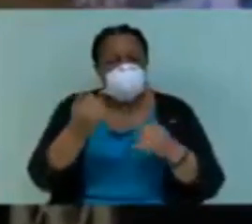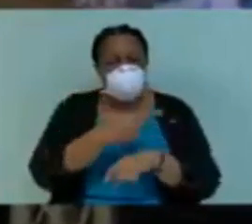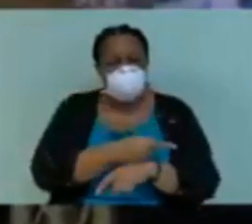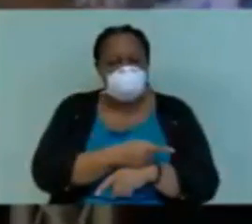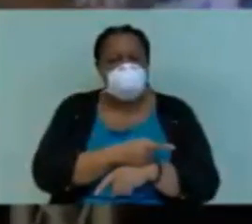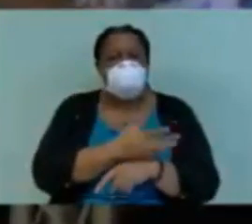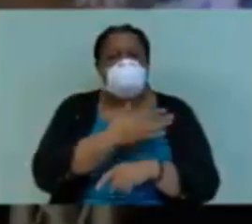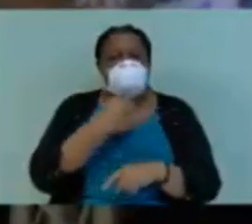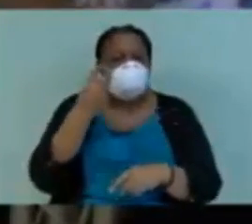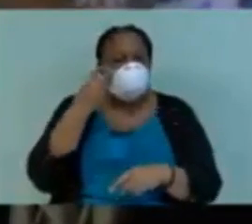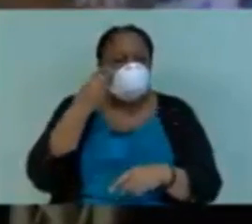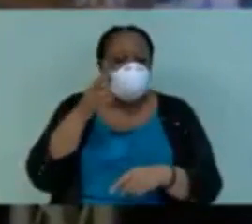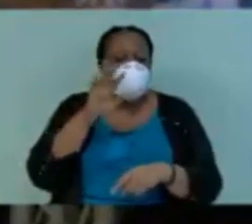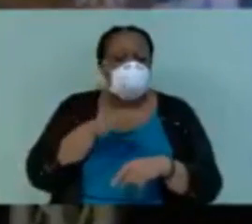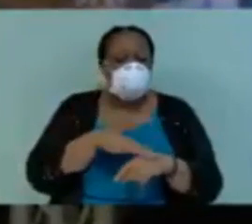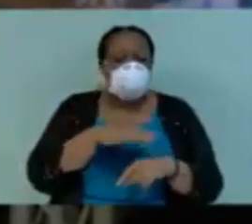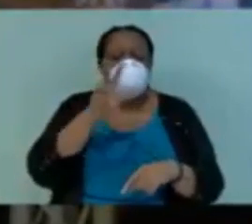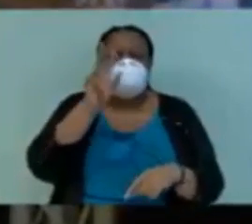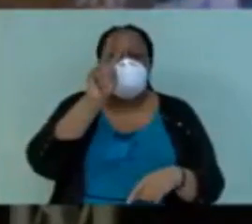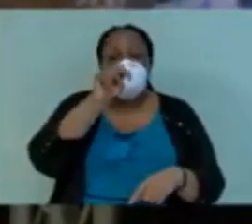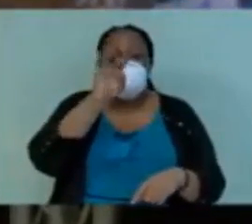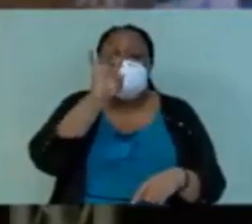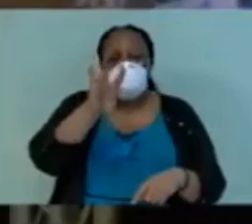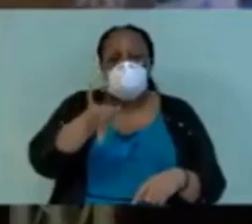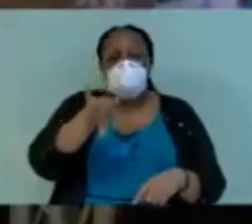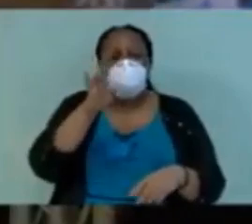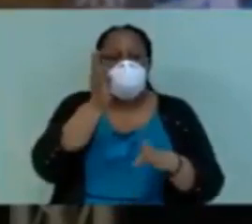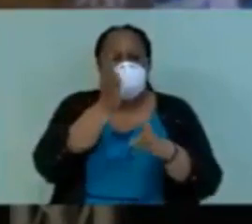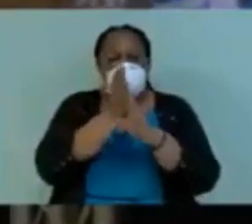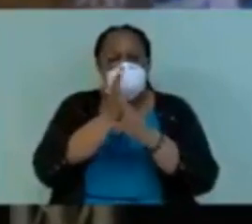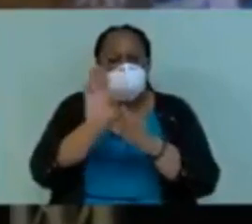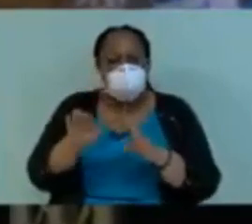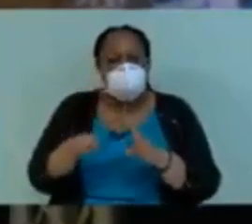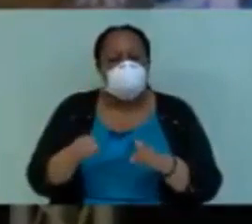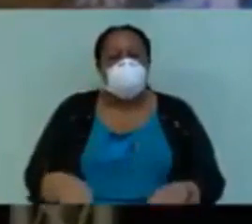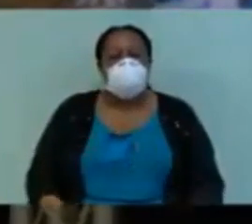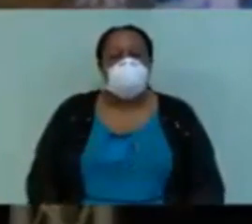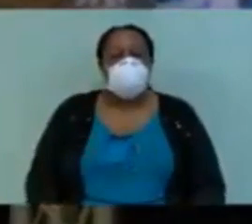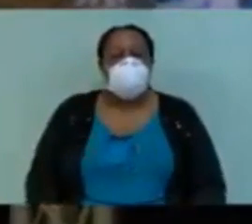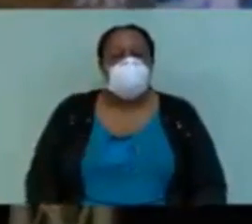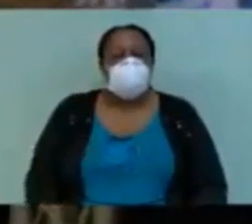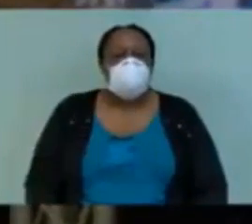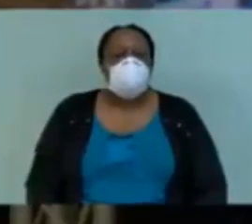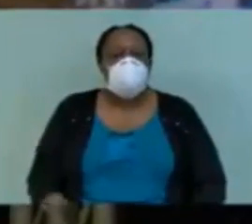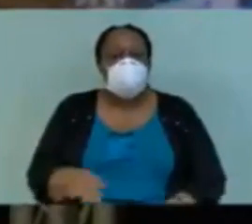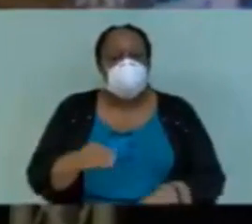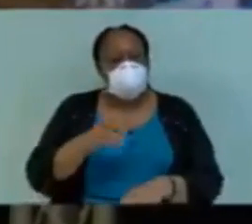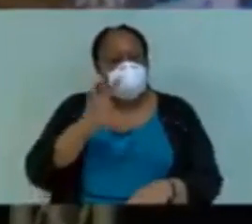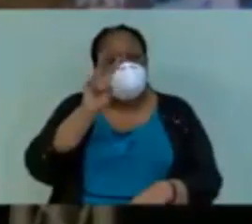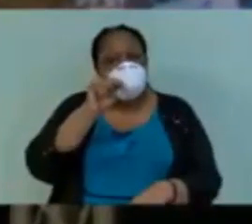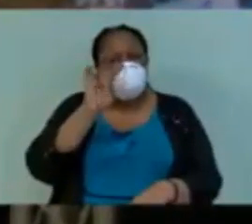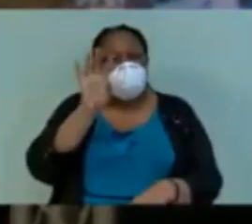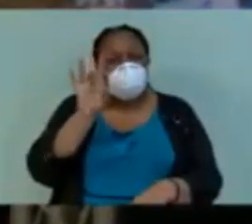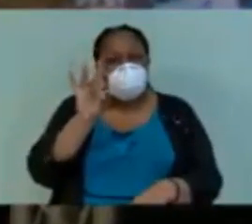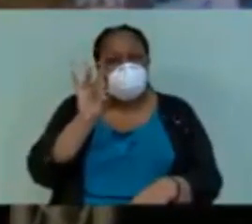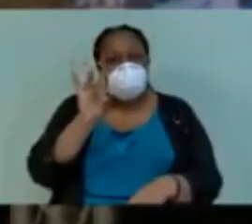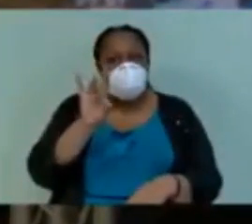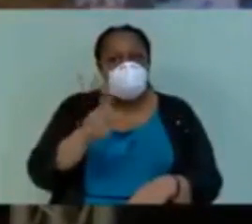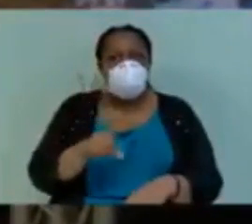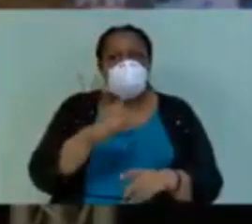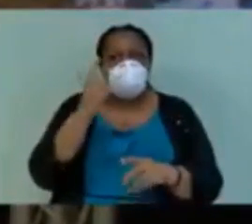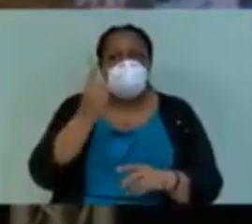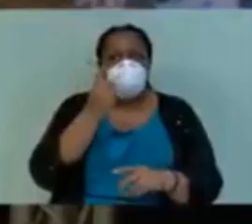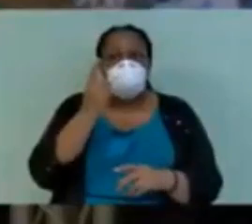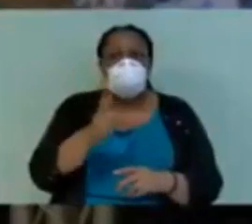EOC and Nevis with a process a total of 14 calls. The COVID compliance task force would have visited a total